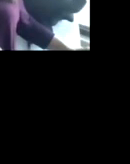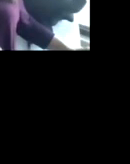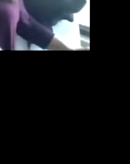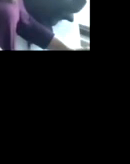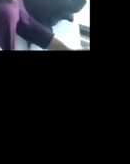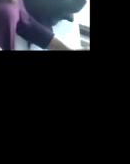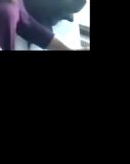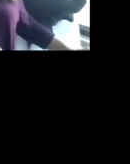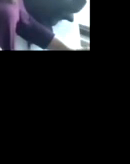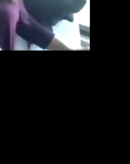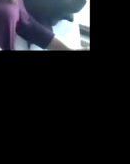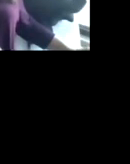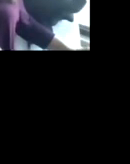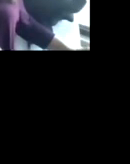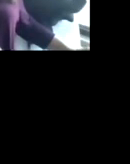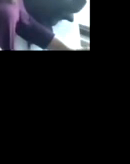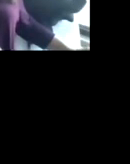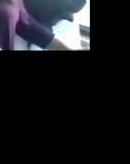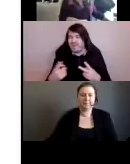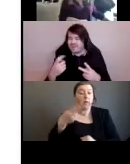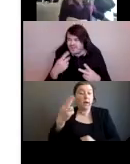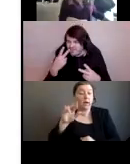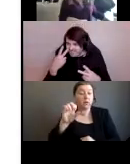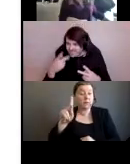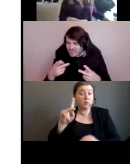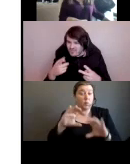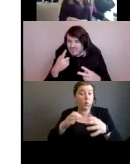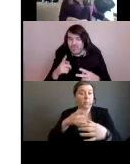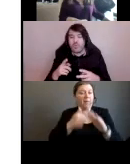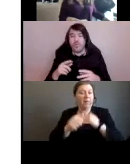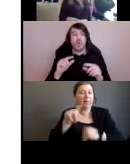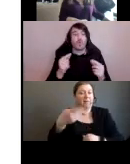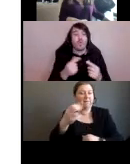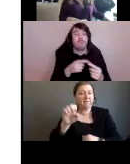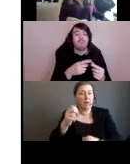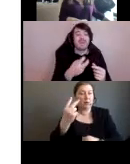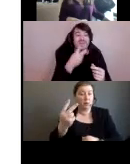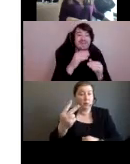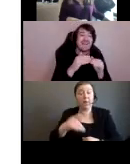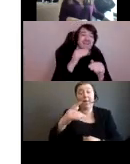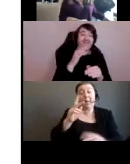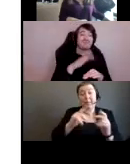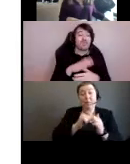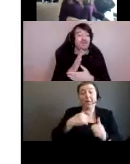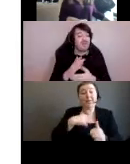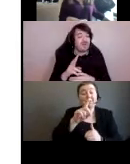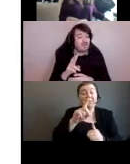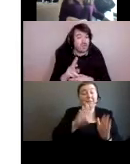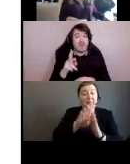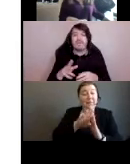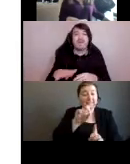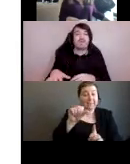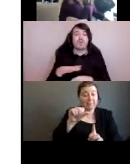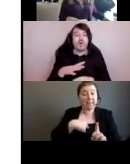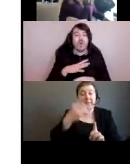Another question that we have is for high-risk groups in phase 2, people with intellectual disabilities and developmental disabilities, does this include